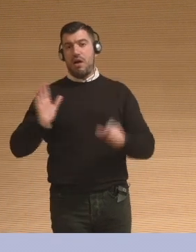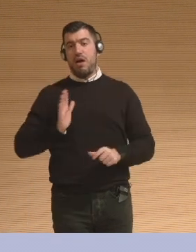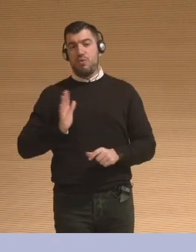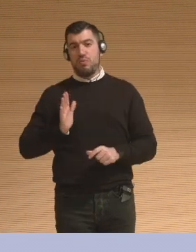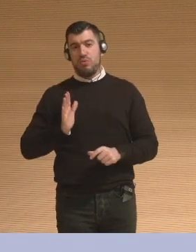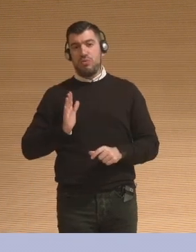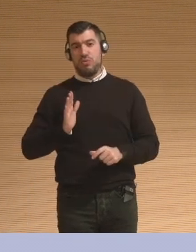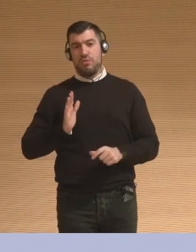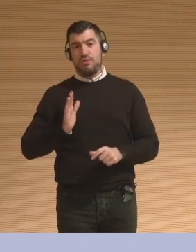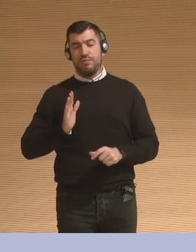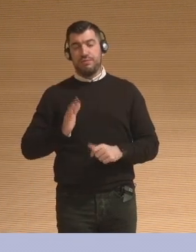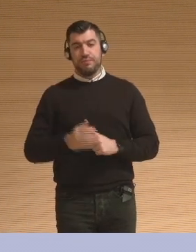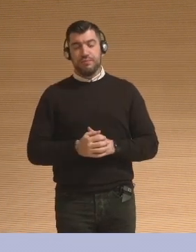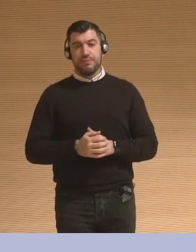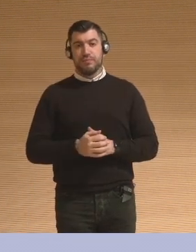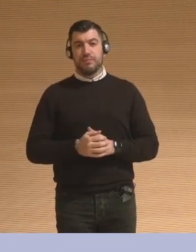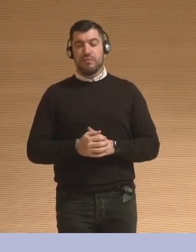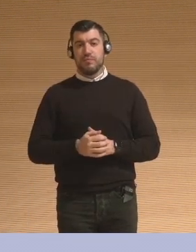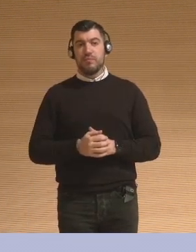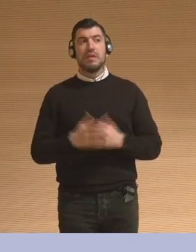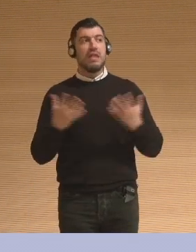conditions, and promote healthy behaviors.